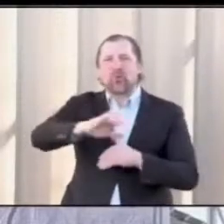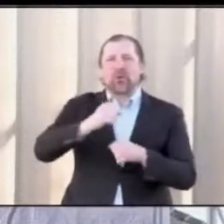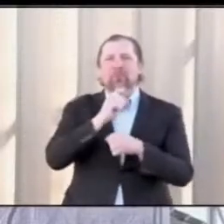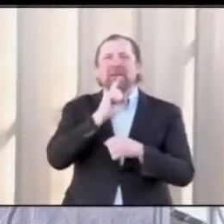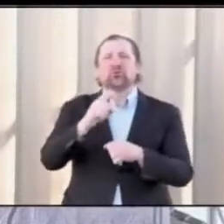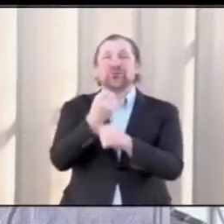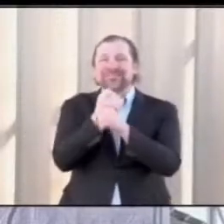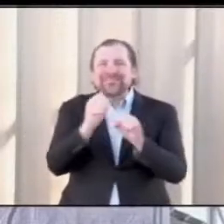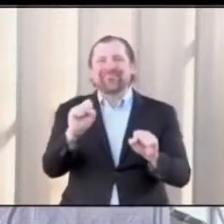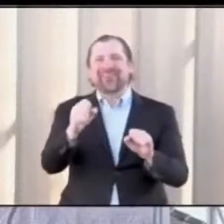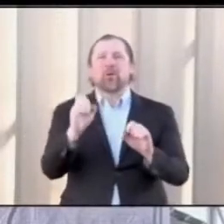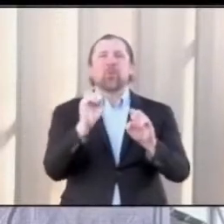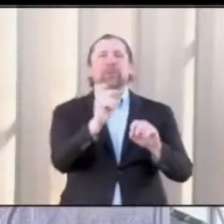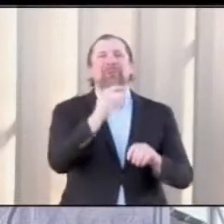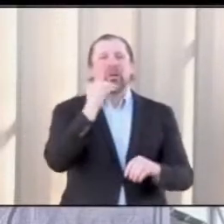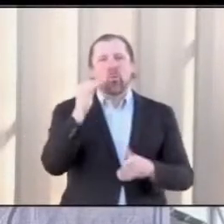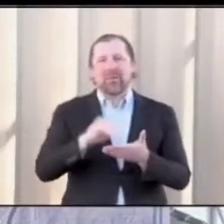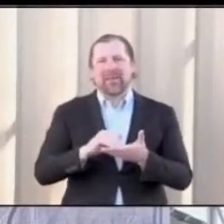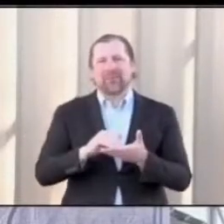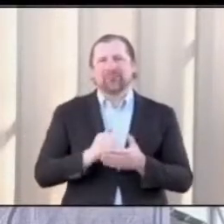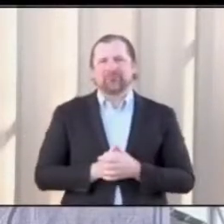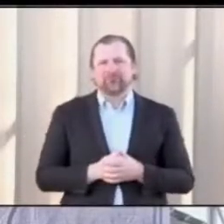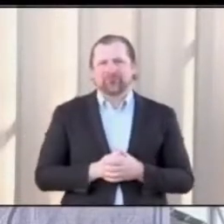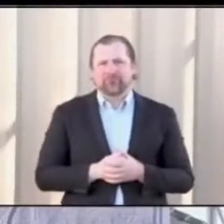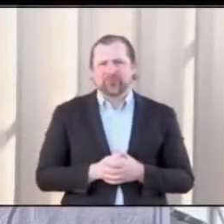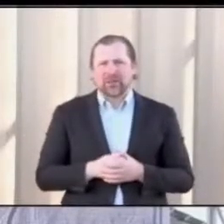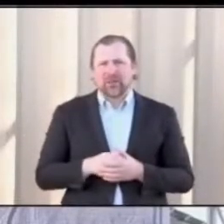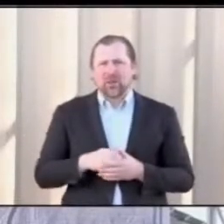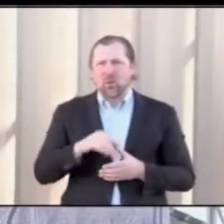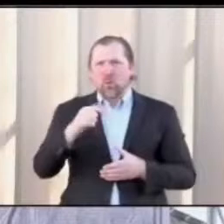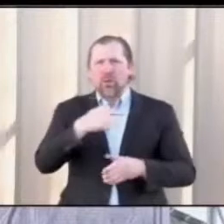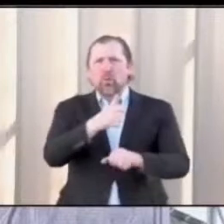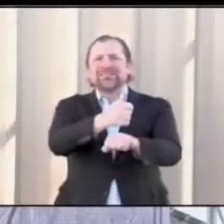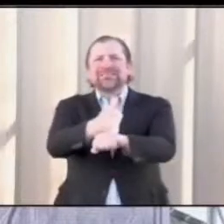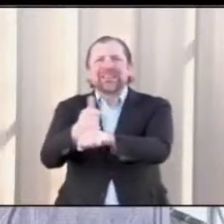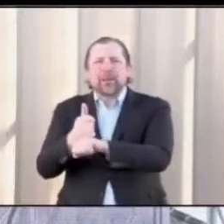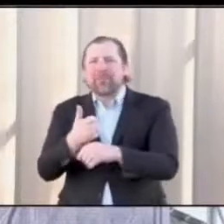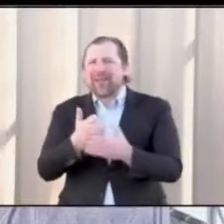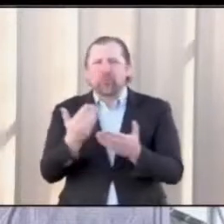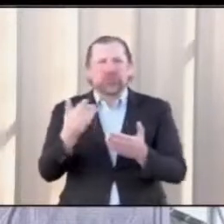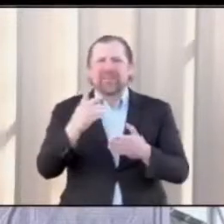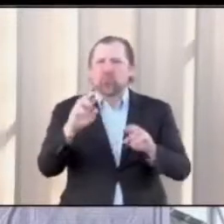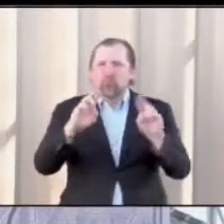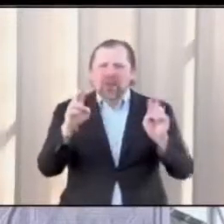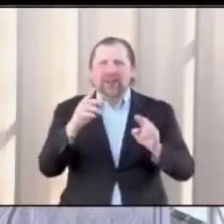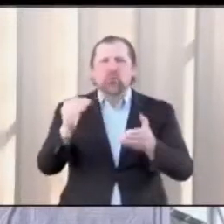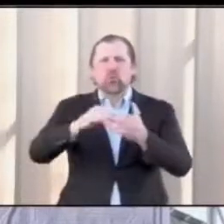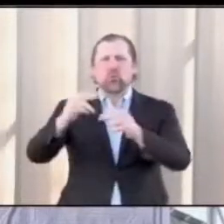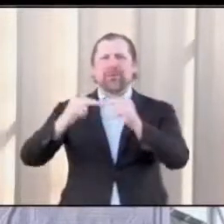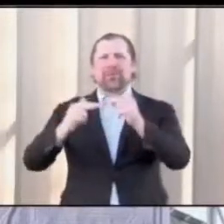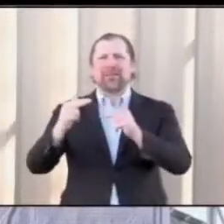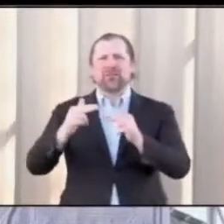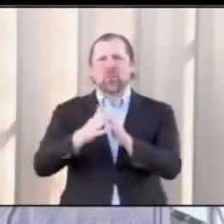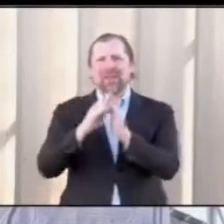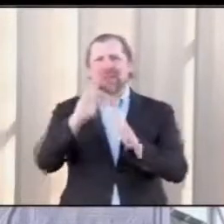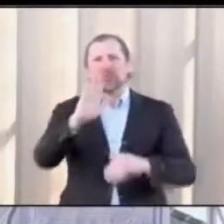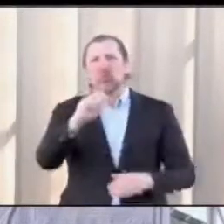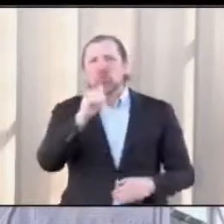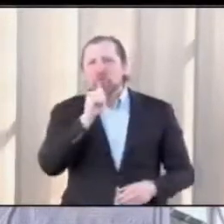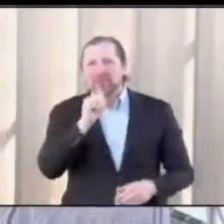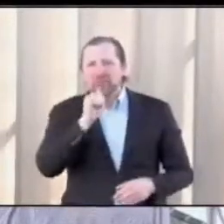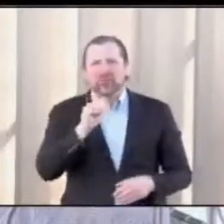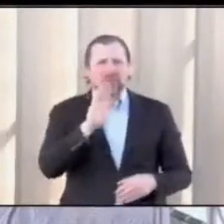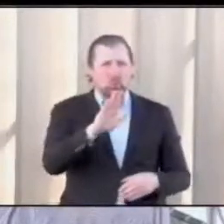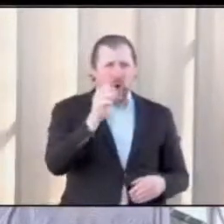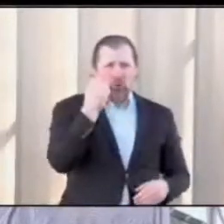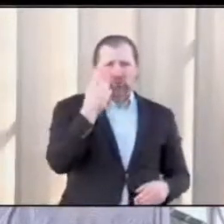safe re-entry, while simultaneously getting everything in place for expedited rebuilds. We ask for your patience and